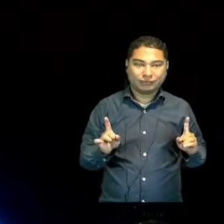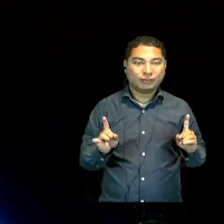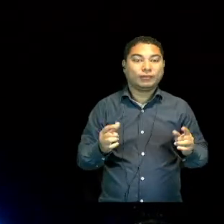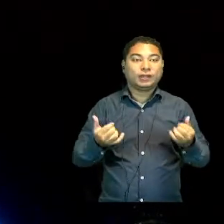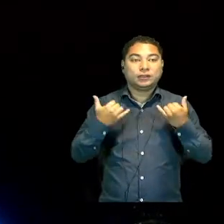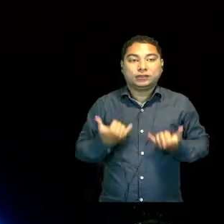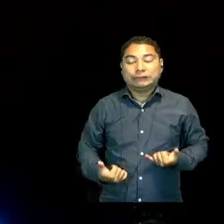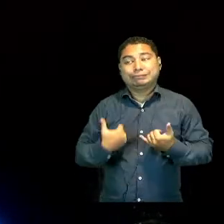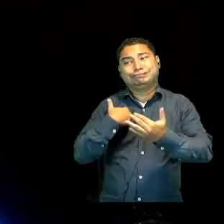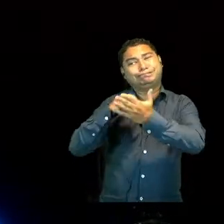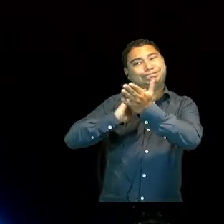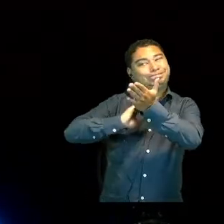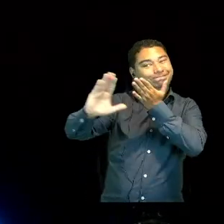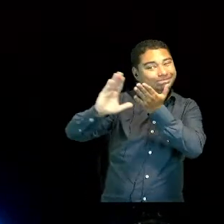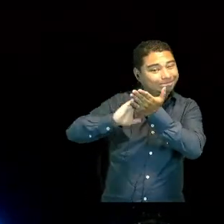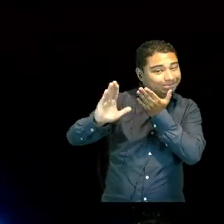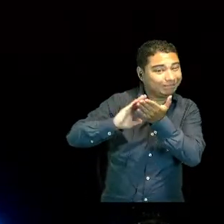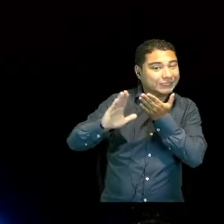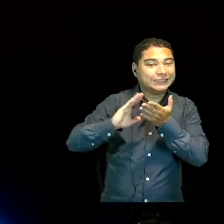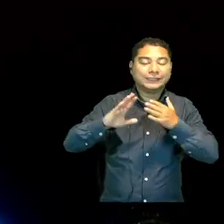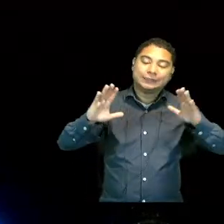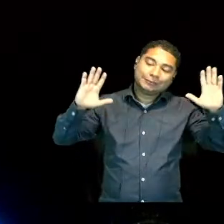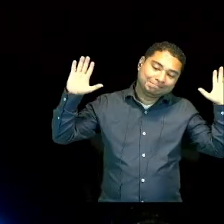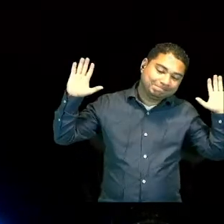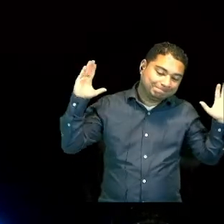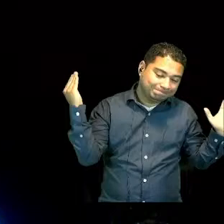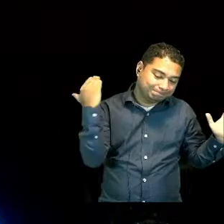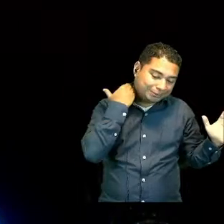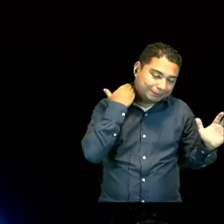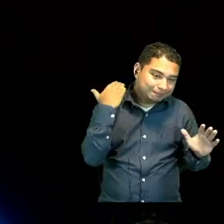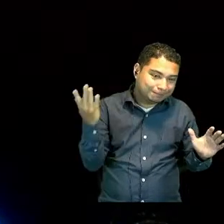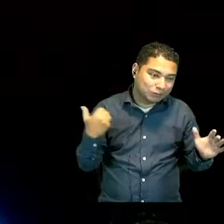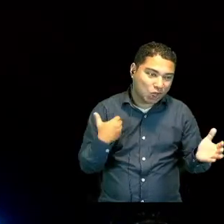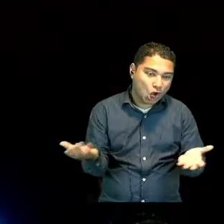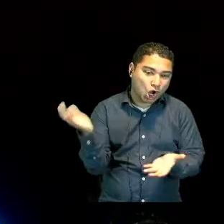failure to accomplish this.